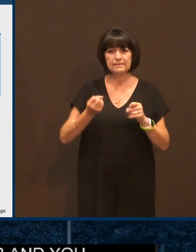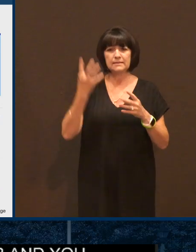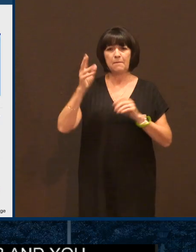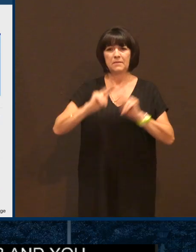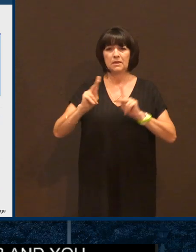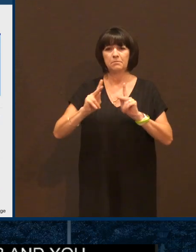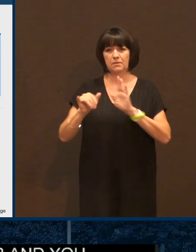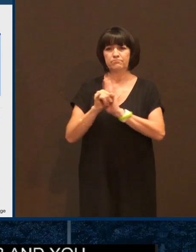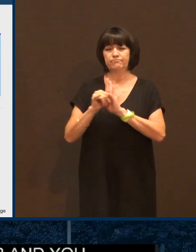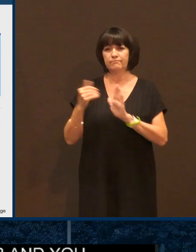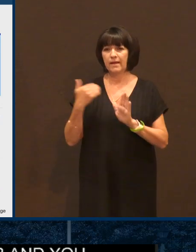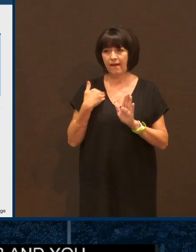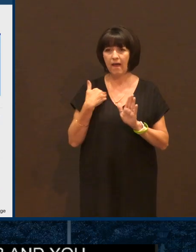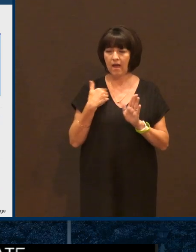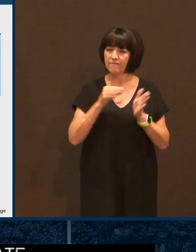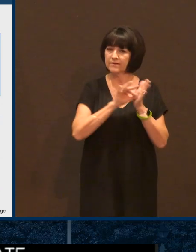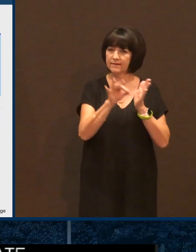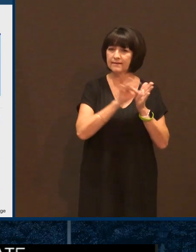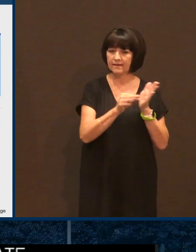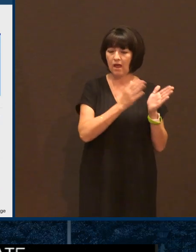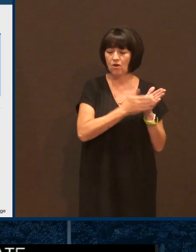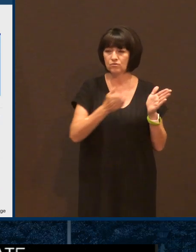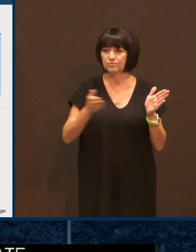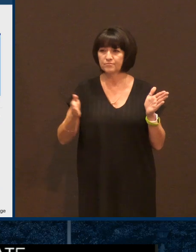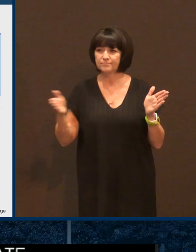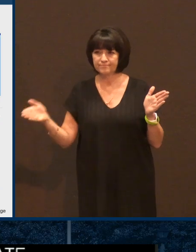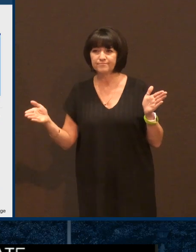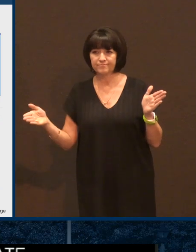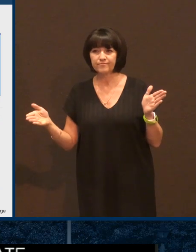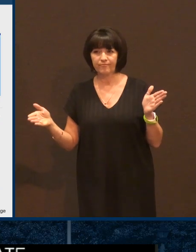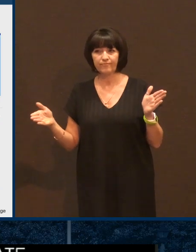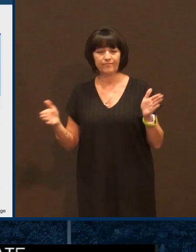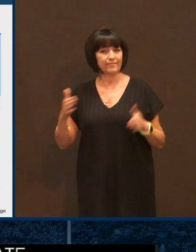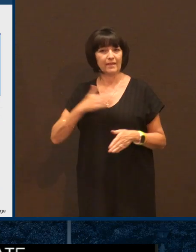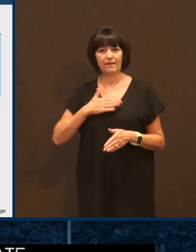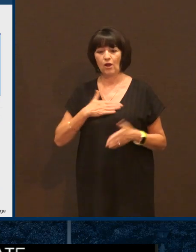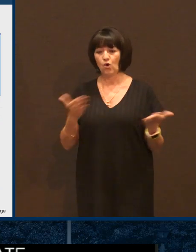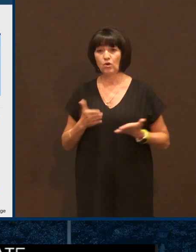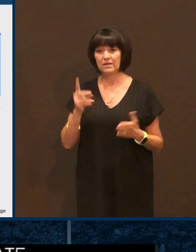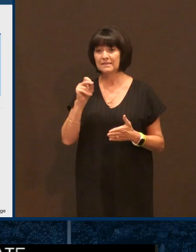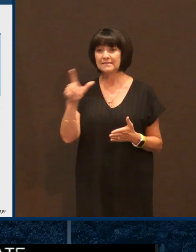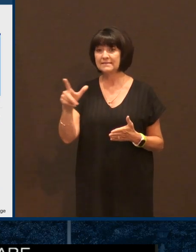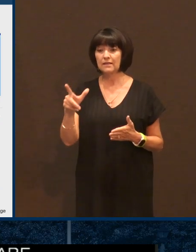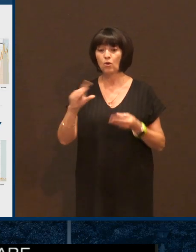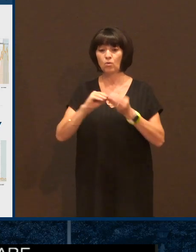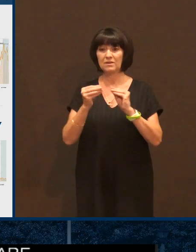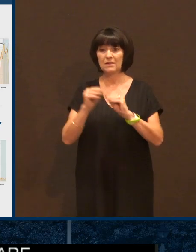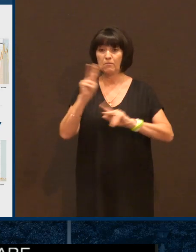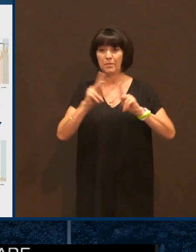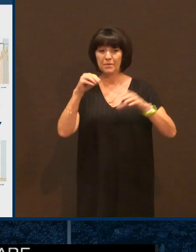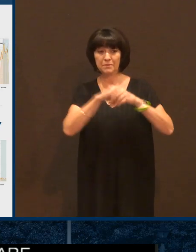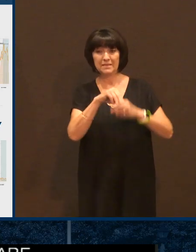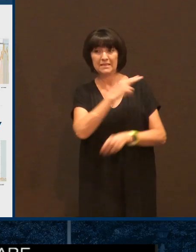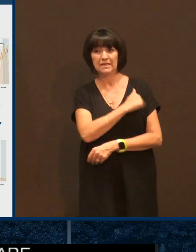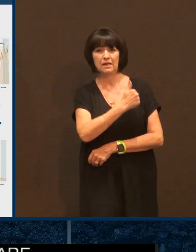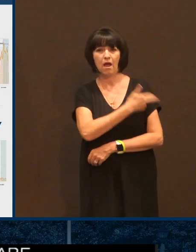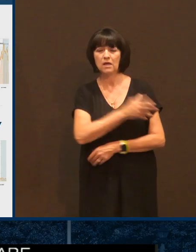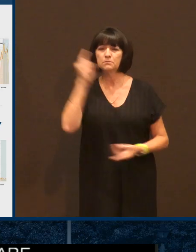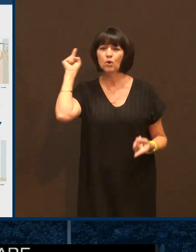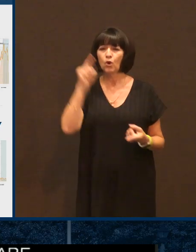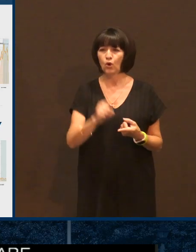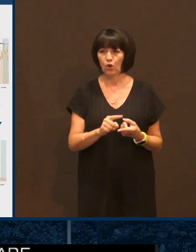again, where Delaware continues to bottom out on hospitalizations, and that's a really good thing.